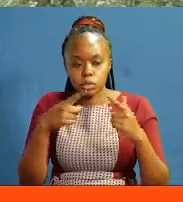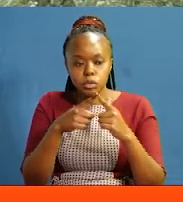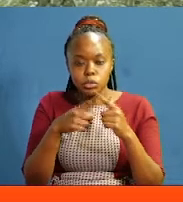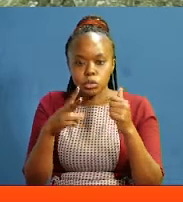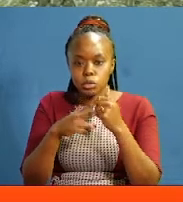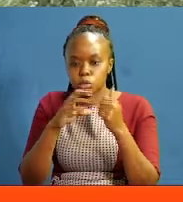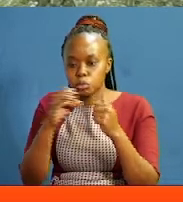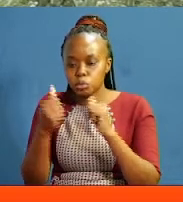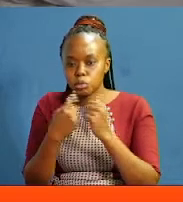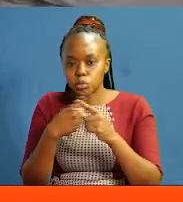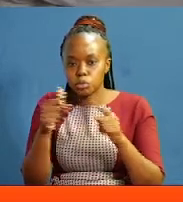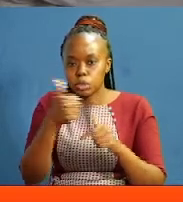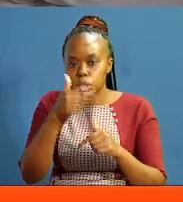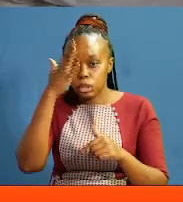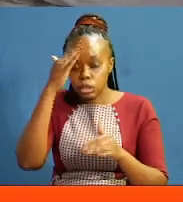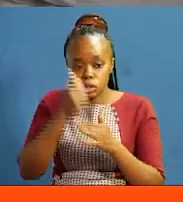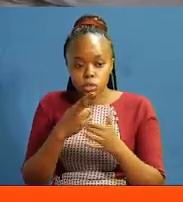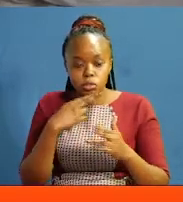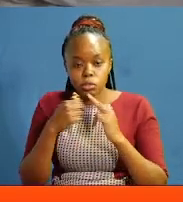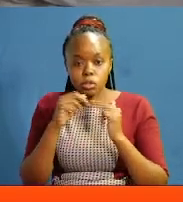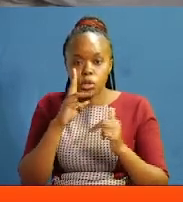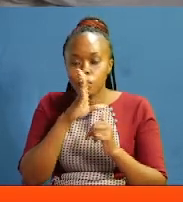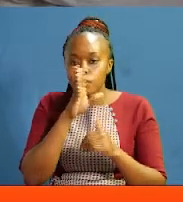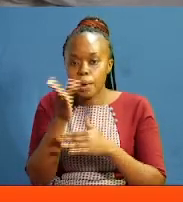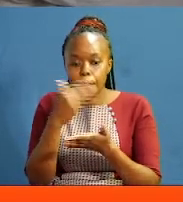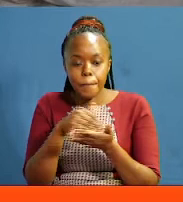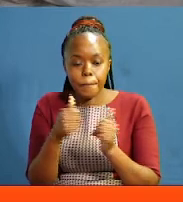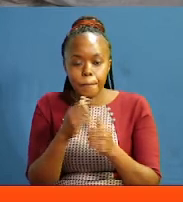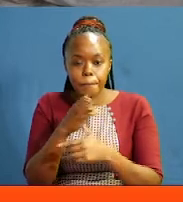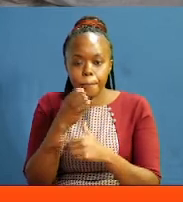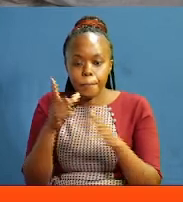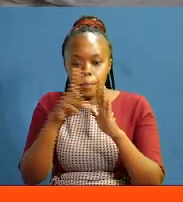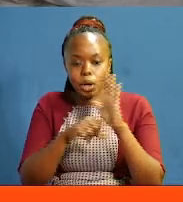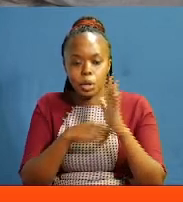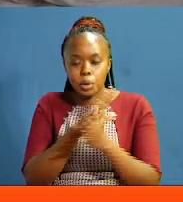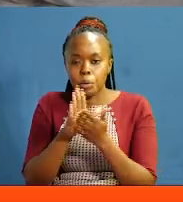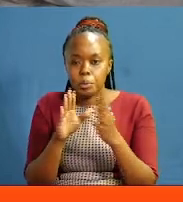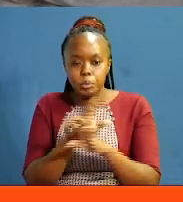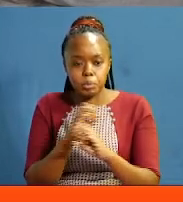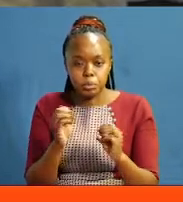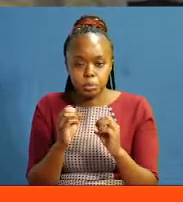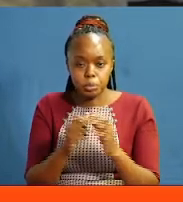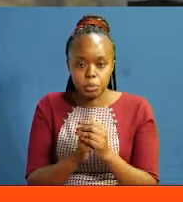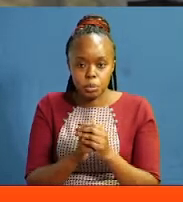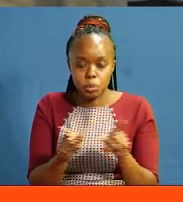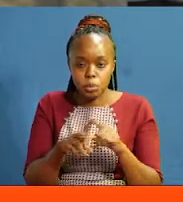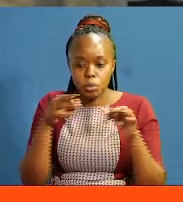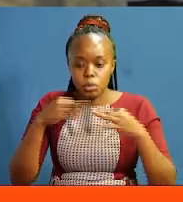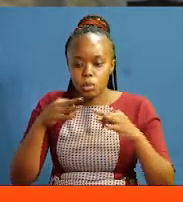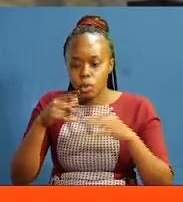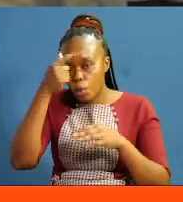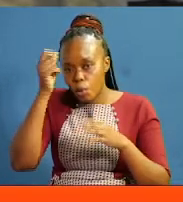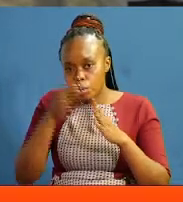200 shillings, but still customers are unwilling to buy even at lower prices. Tumeachiliwa juu